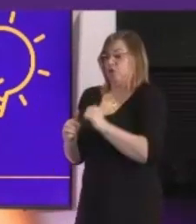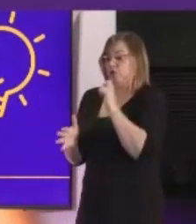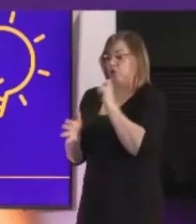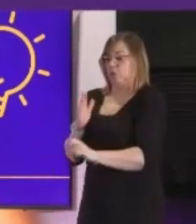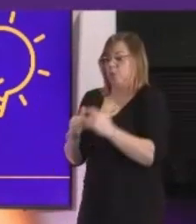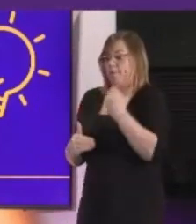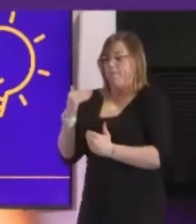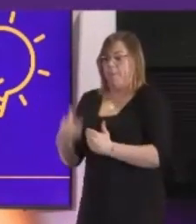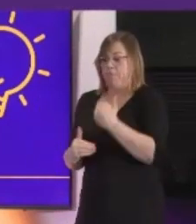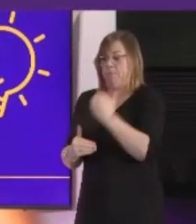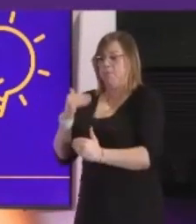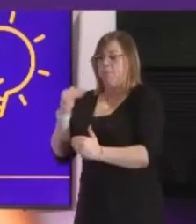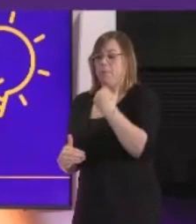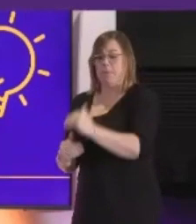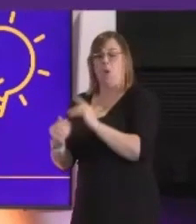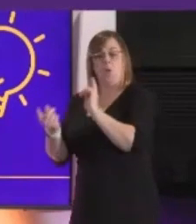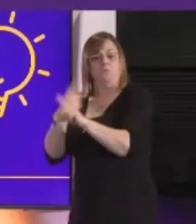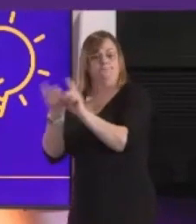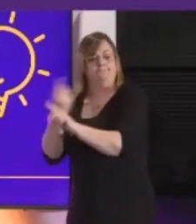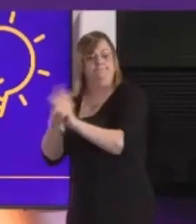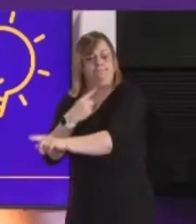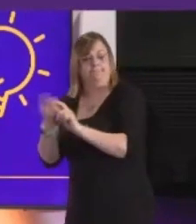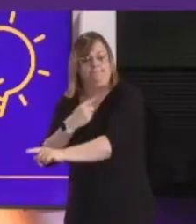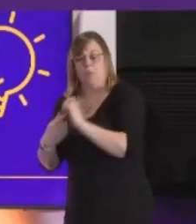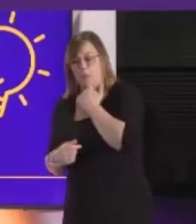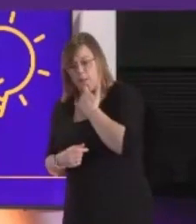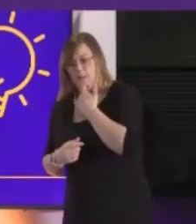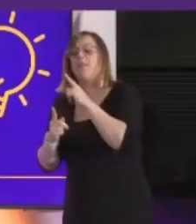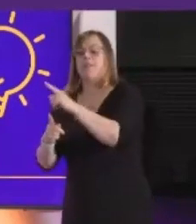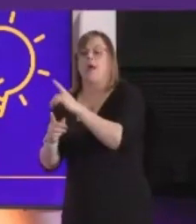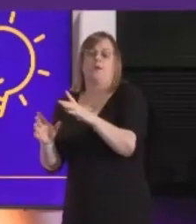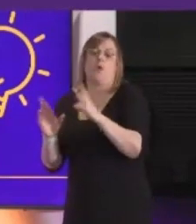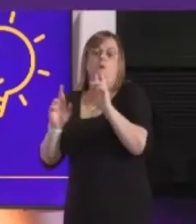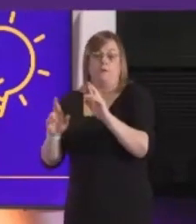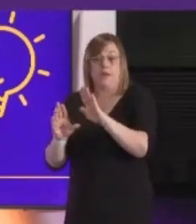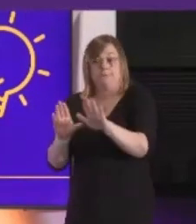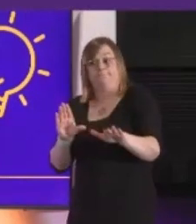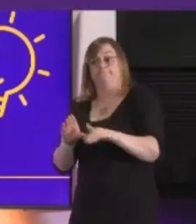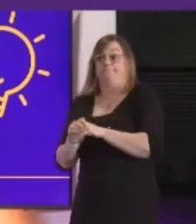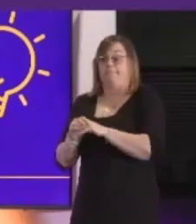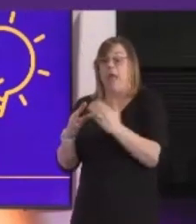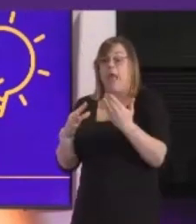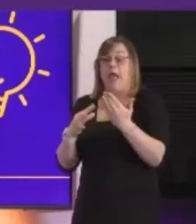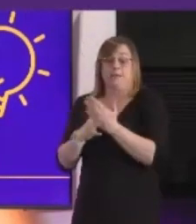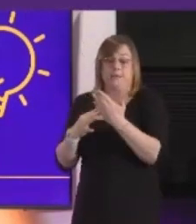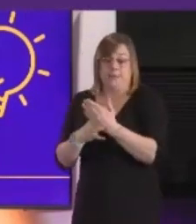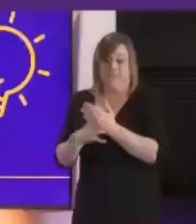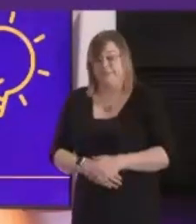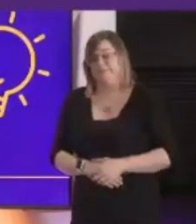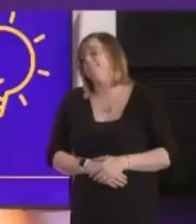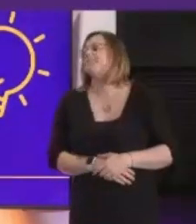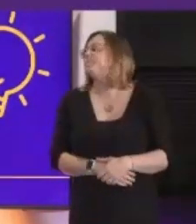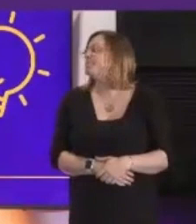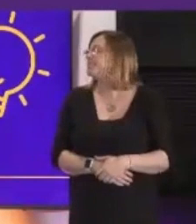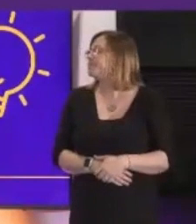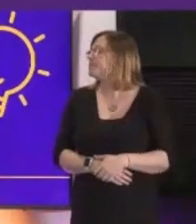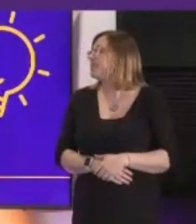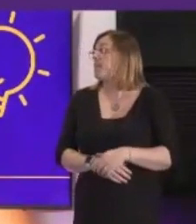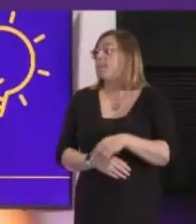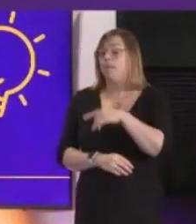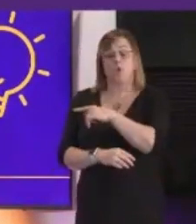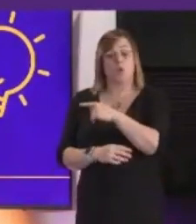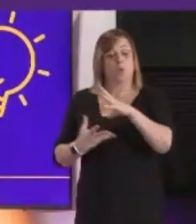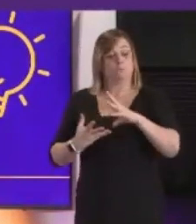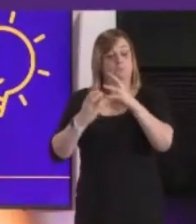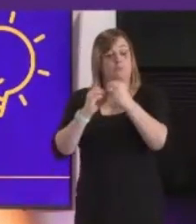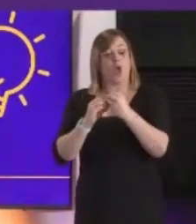my automatic reaction to this scenario, that I'm going to include accessibility in this way and consider it in every step of my process. And you're designing learning resources